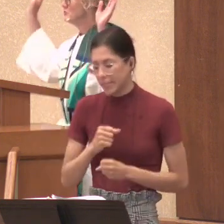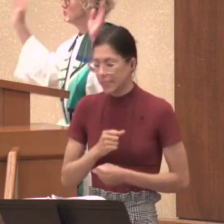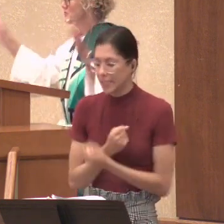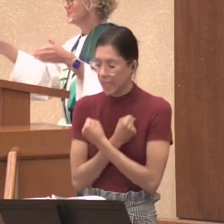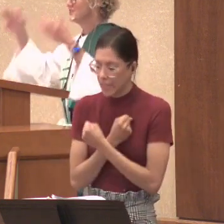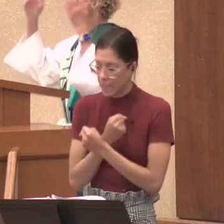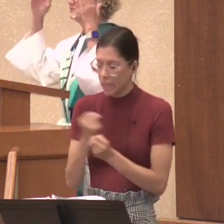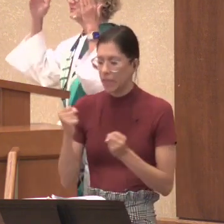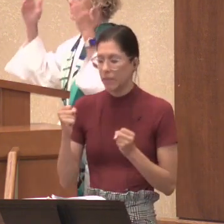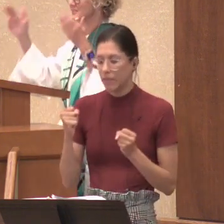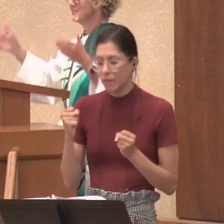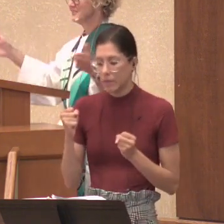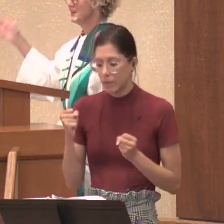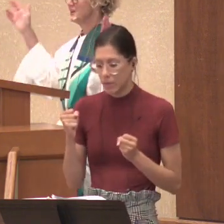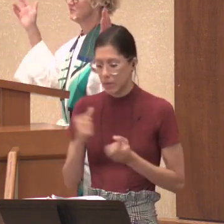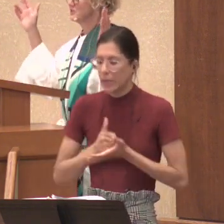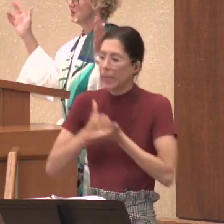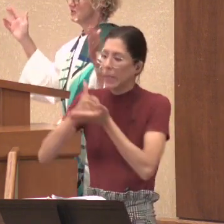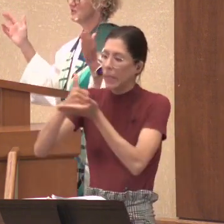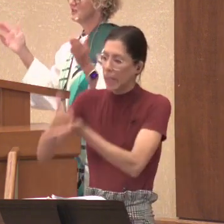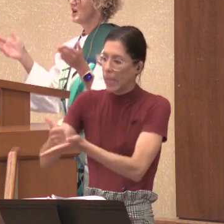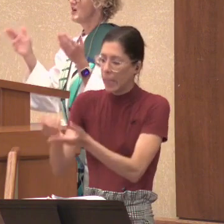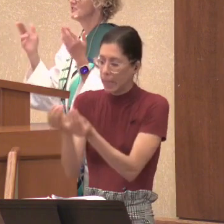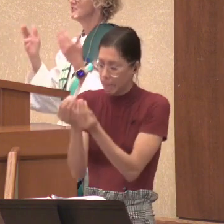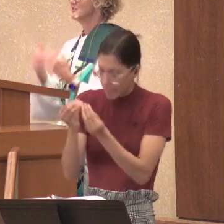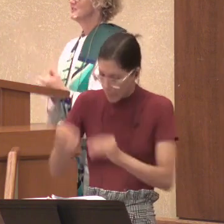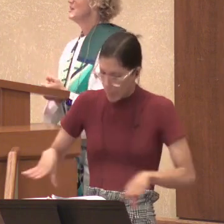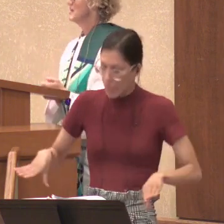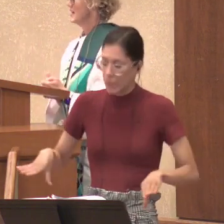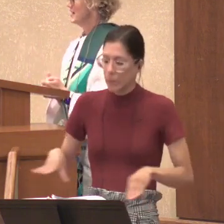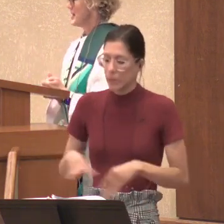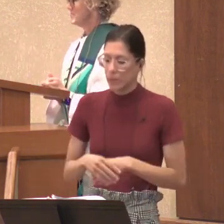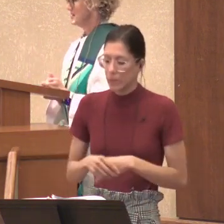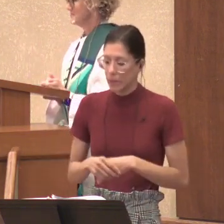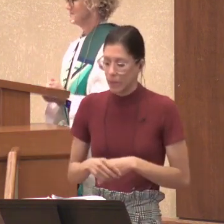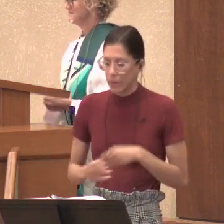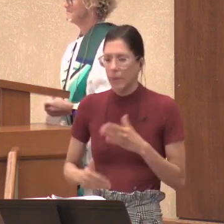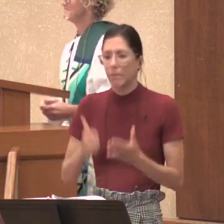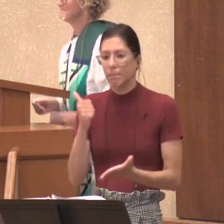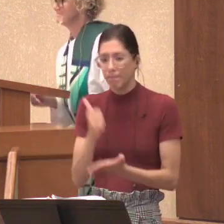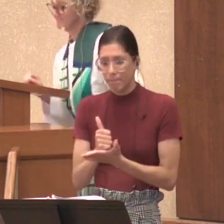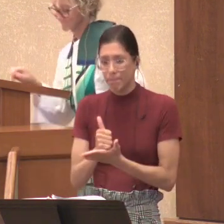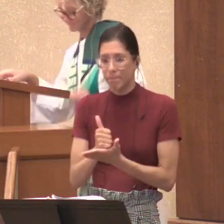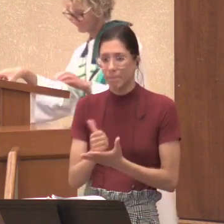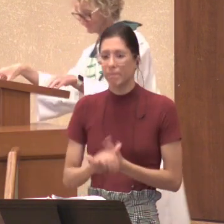Who rescues and saves the lost. Amen.